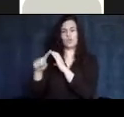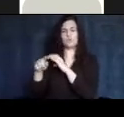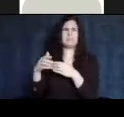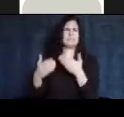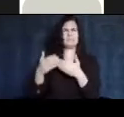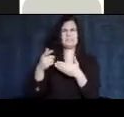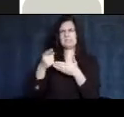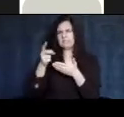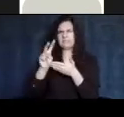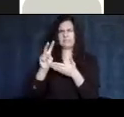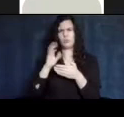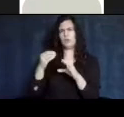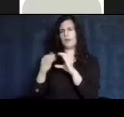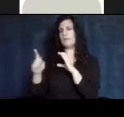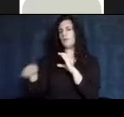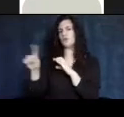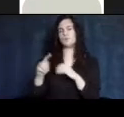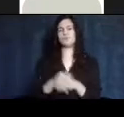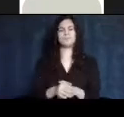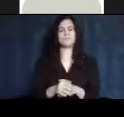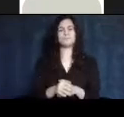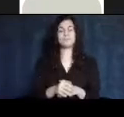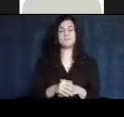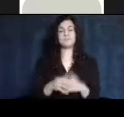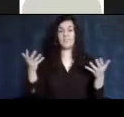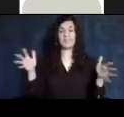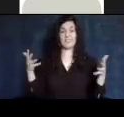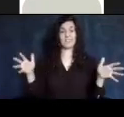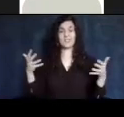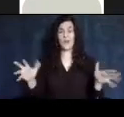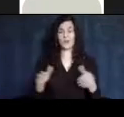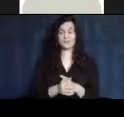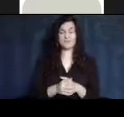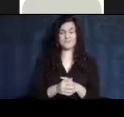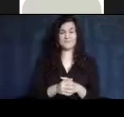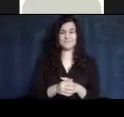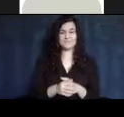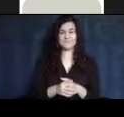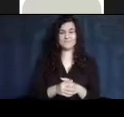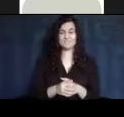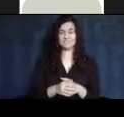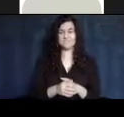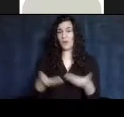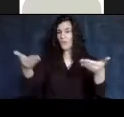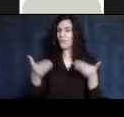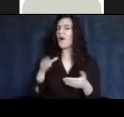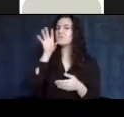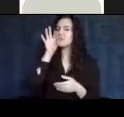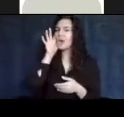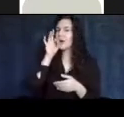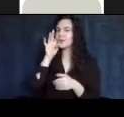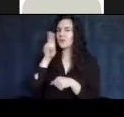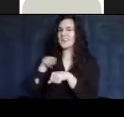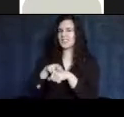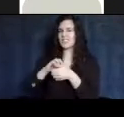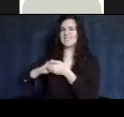be emailing this video out to you guys. But that is all that we have for you, and that's it. And welcome to Cardinal Nation. I hope you guys are getting